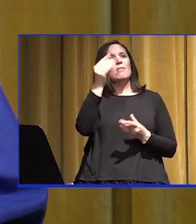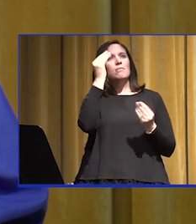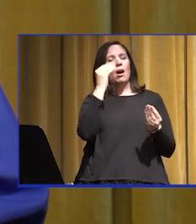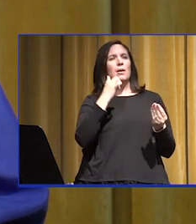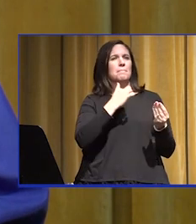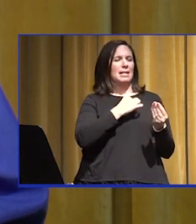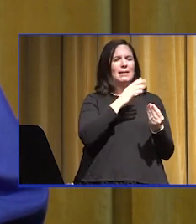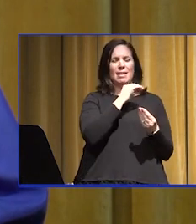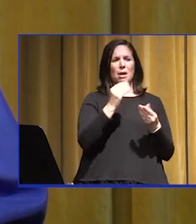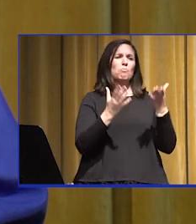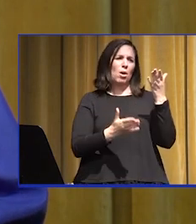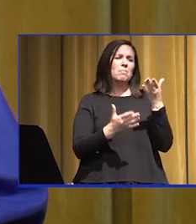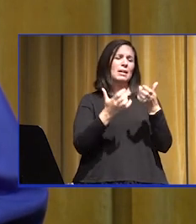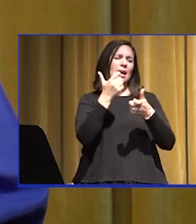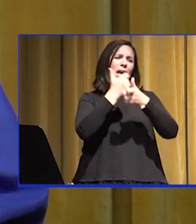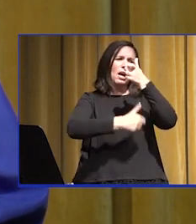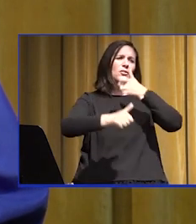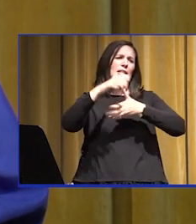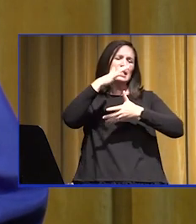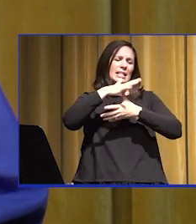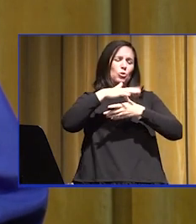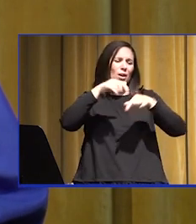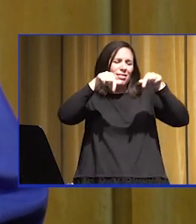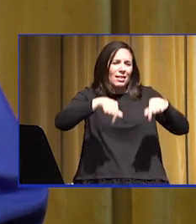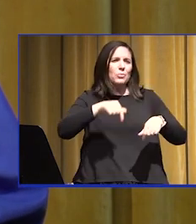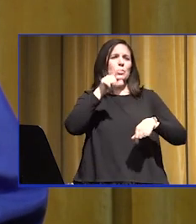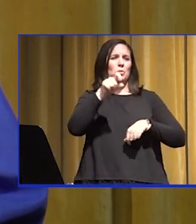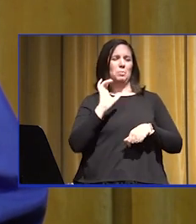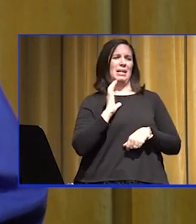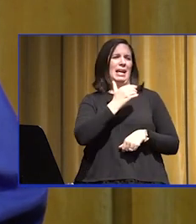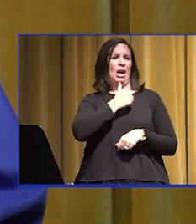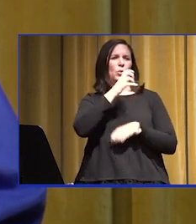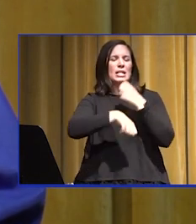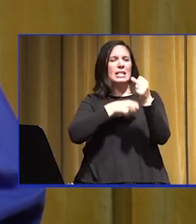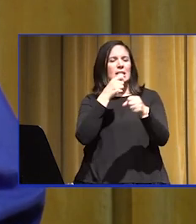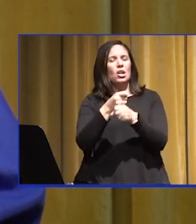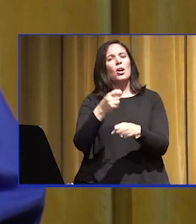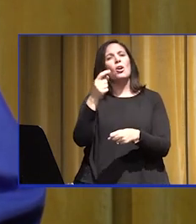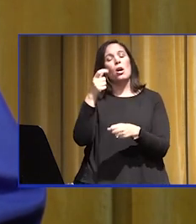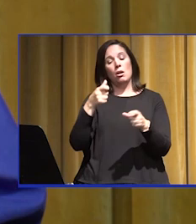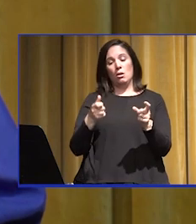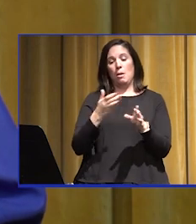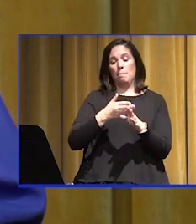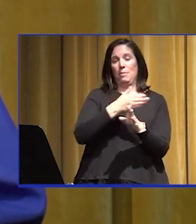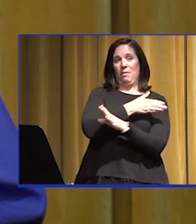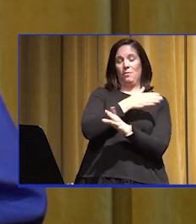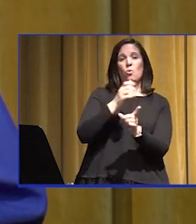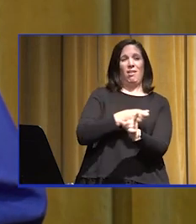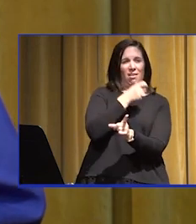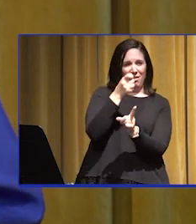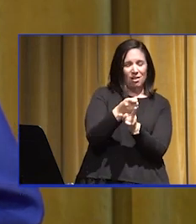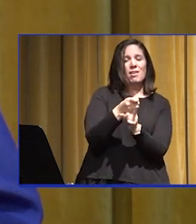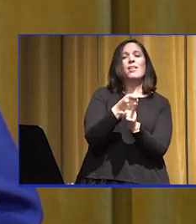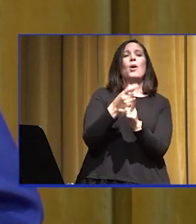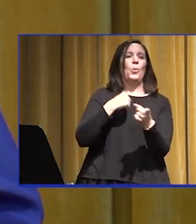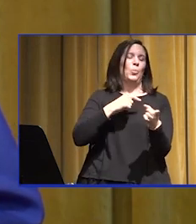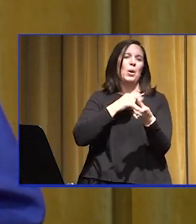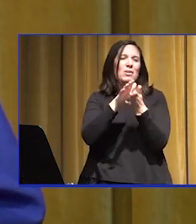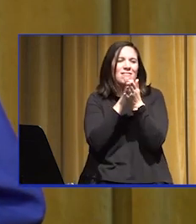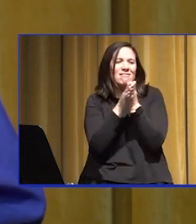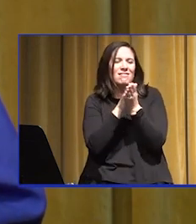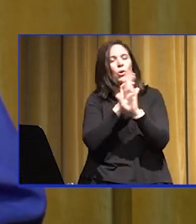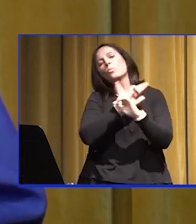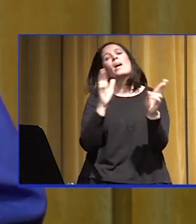something significant. This was supposed to be our year. Before the virus hit, we were revving up to end senior year with a